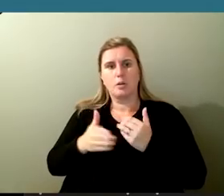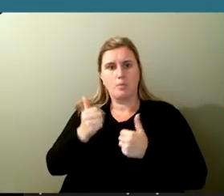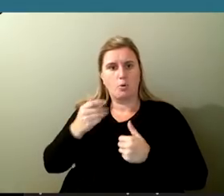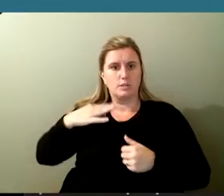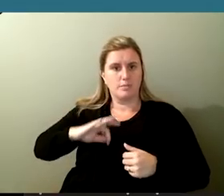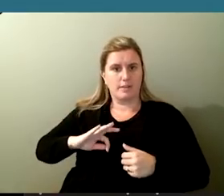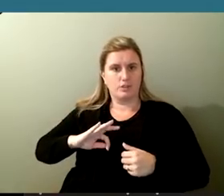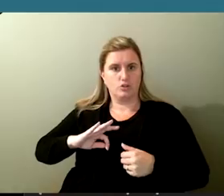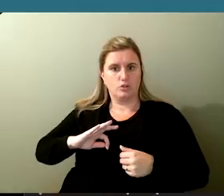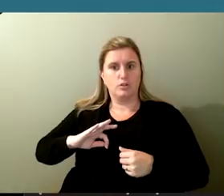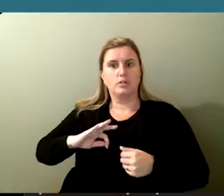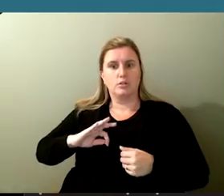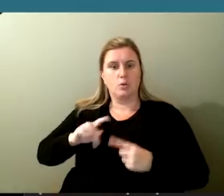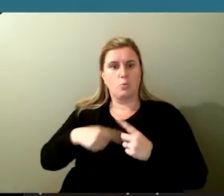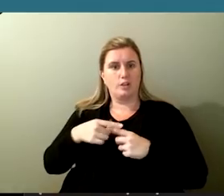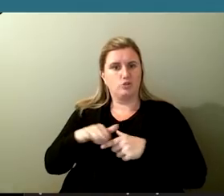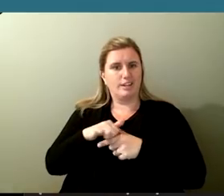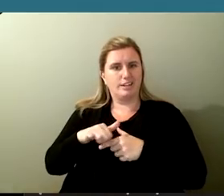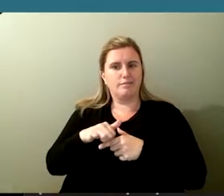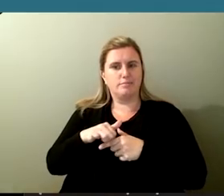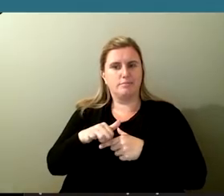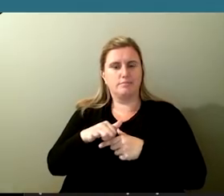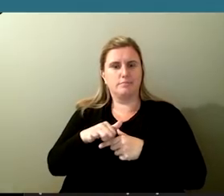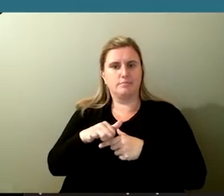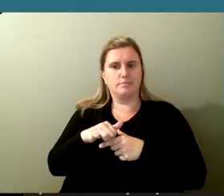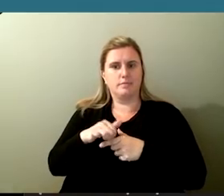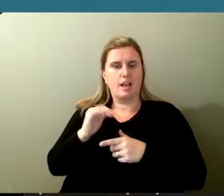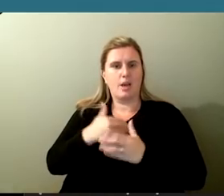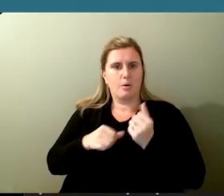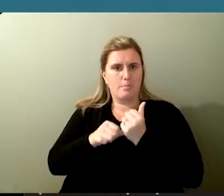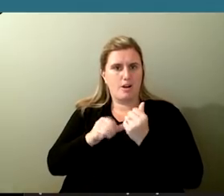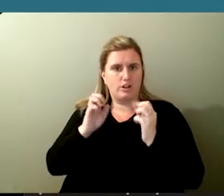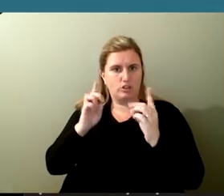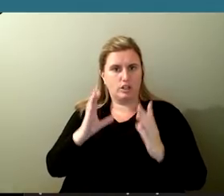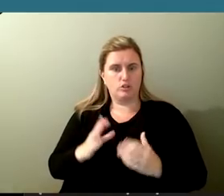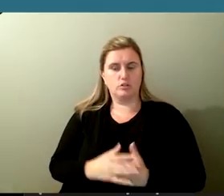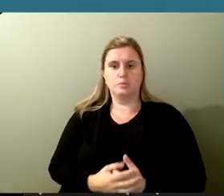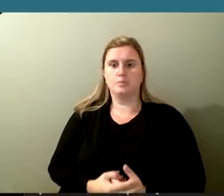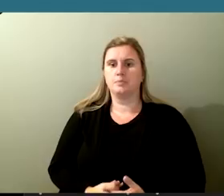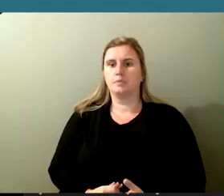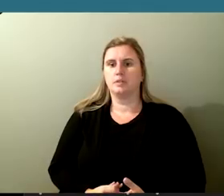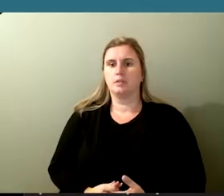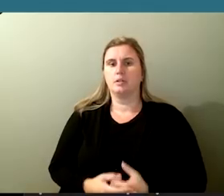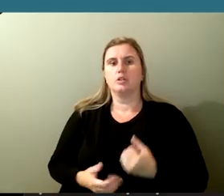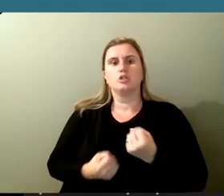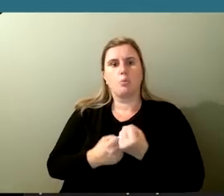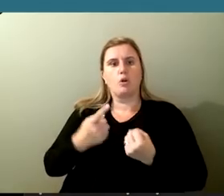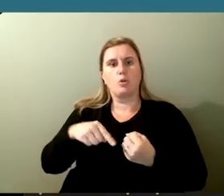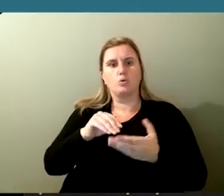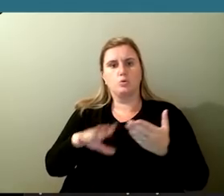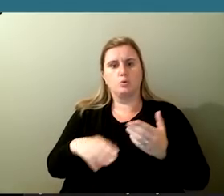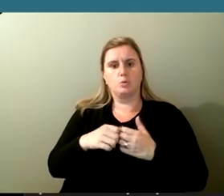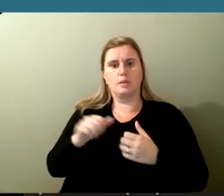beneficial when training our paraeducators, supporting students with ASD.